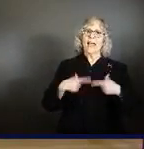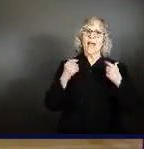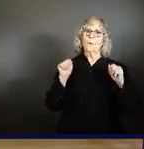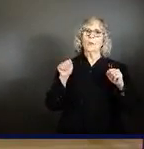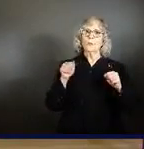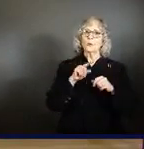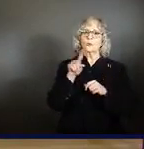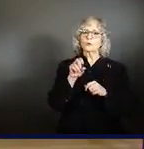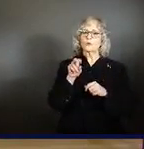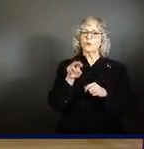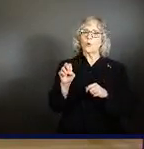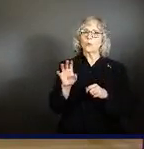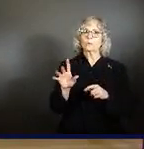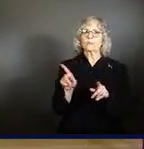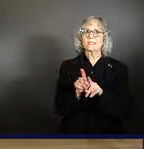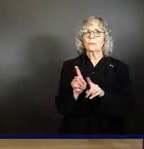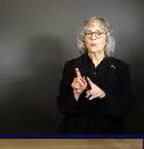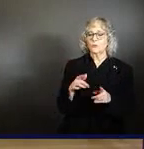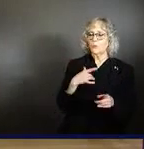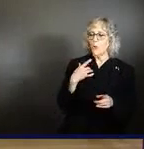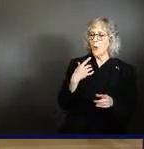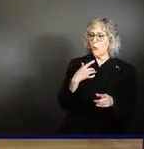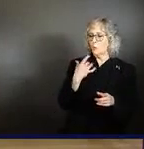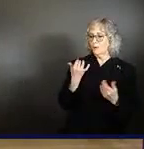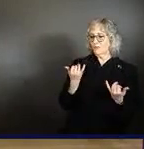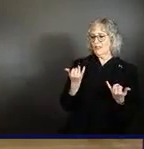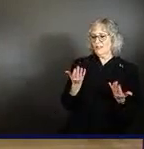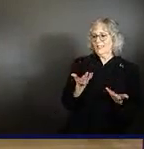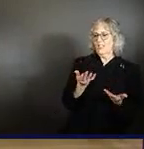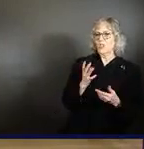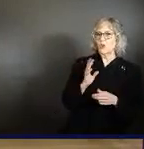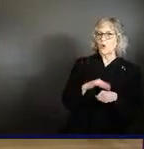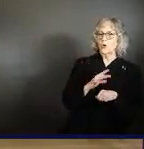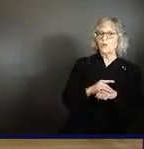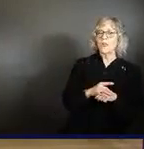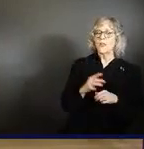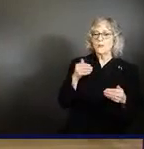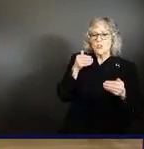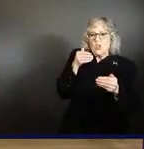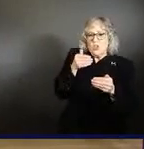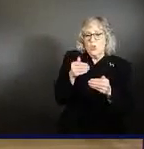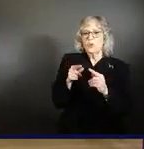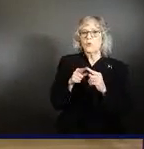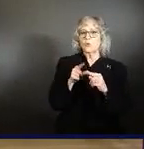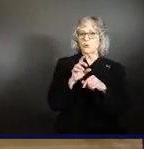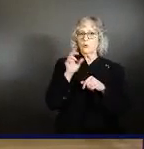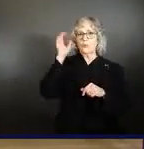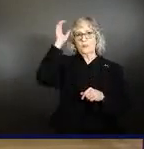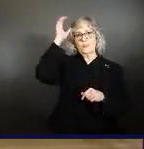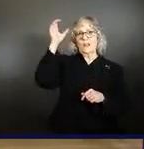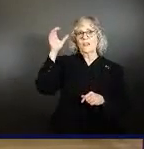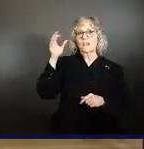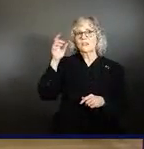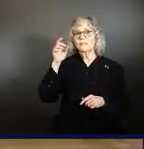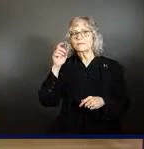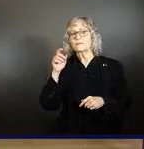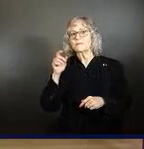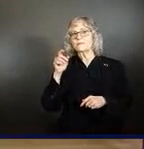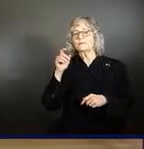heat similar to what we feel here on Earth from the sun, they're much closer to their stars. So the very first question